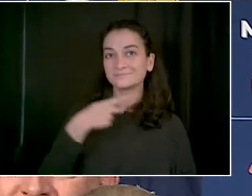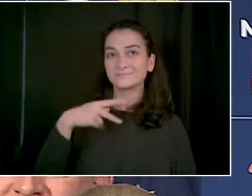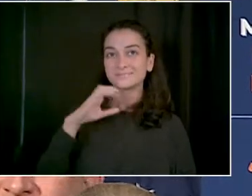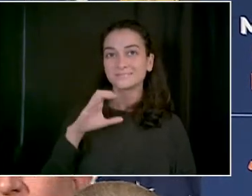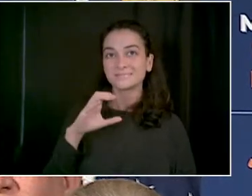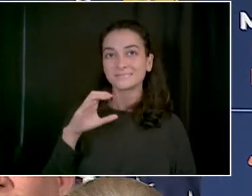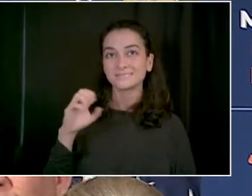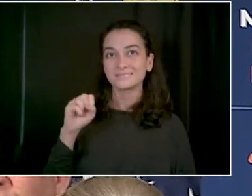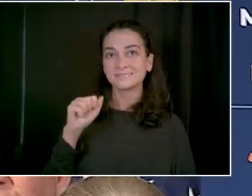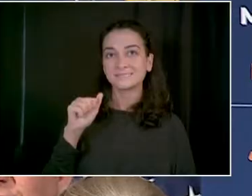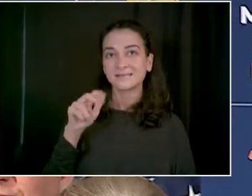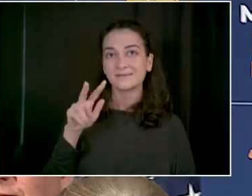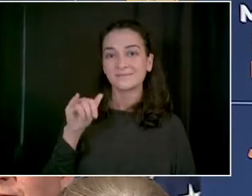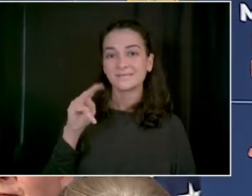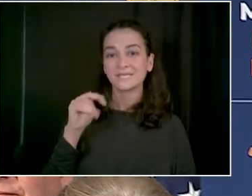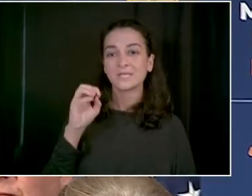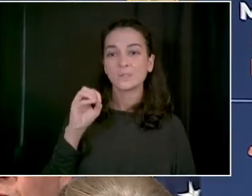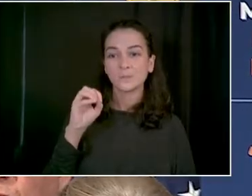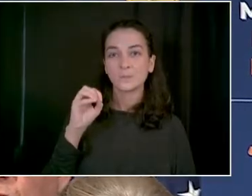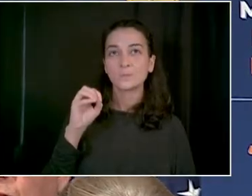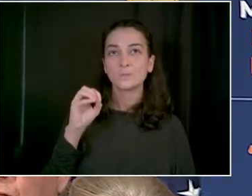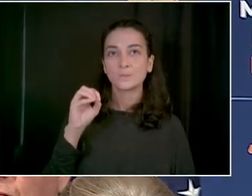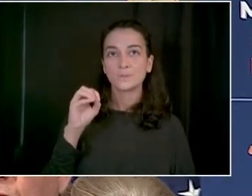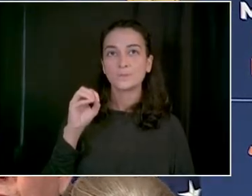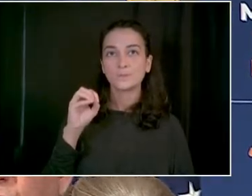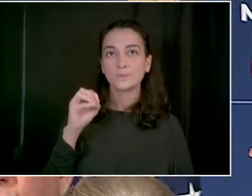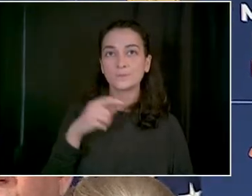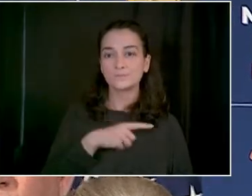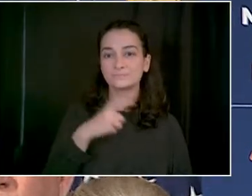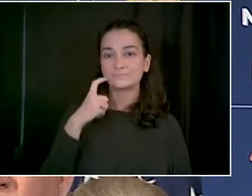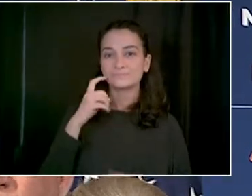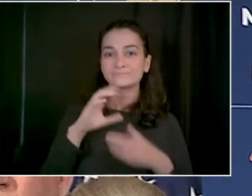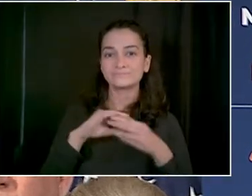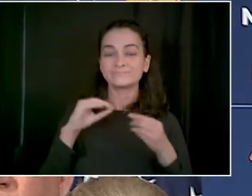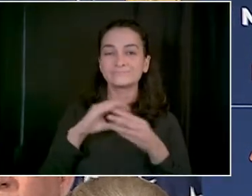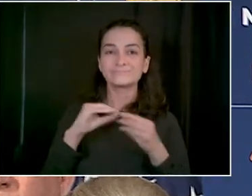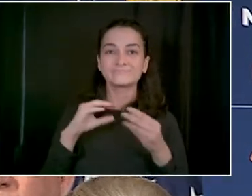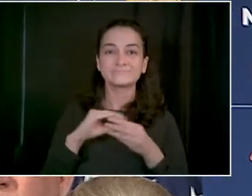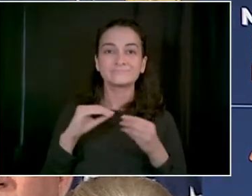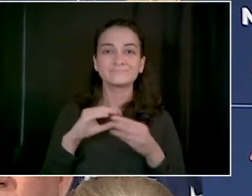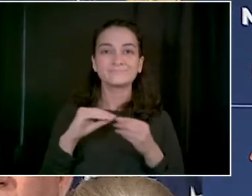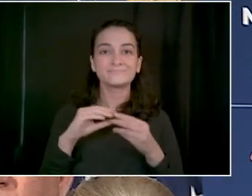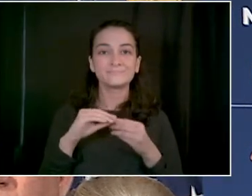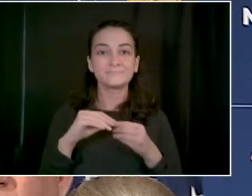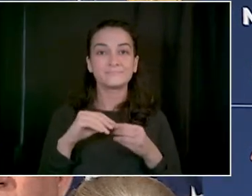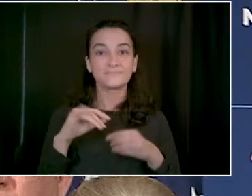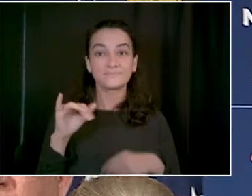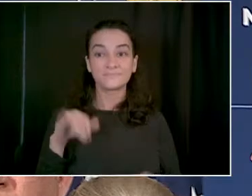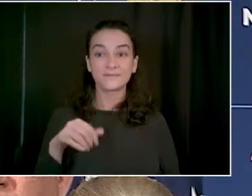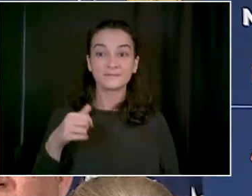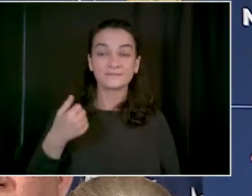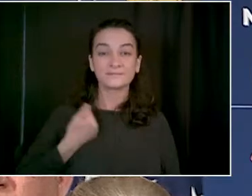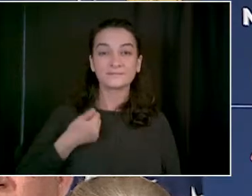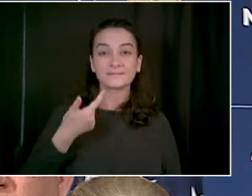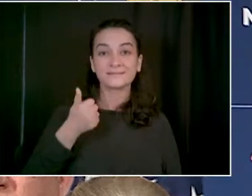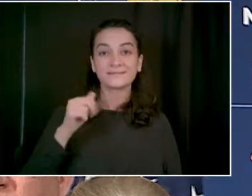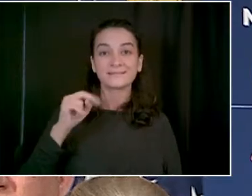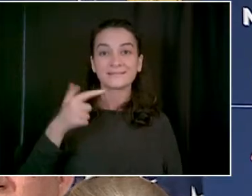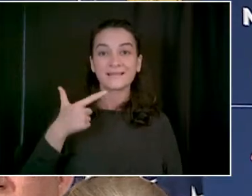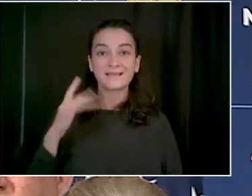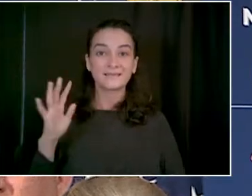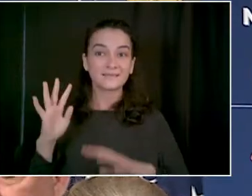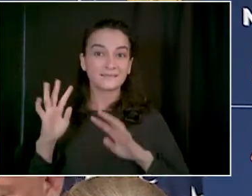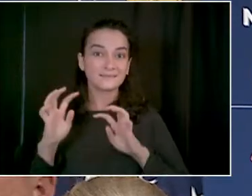you. The work he has done around these gangs and targeting and